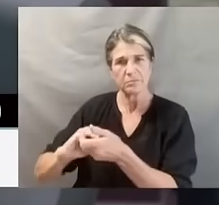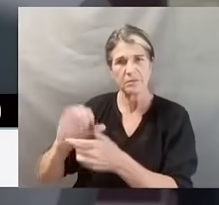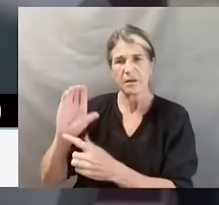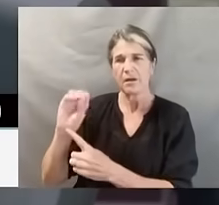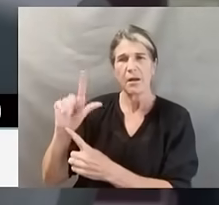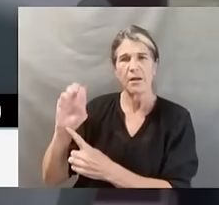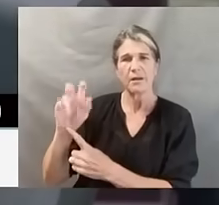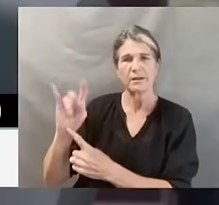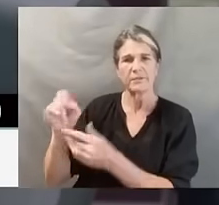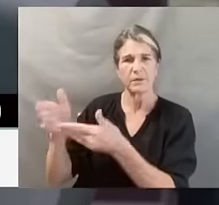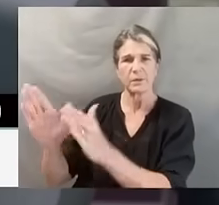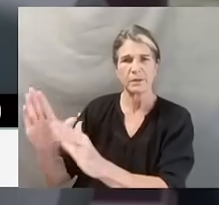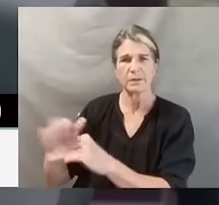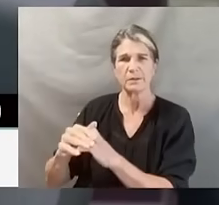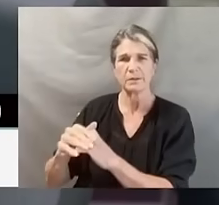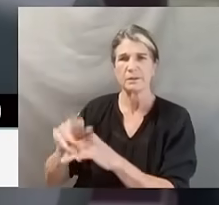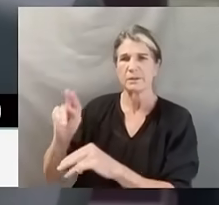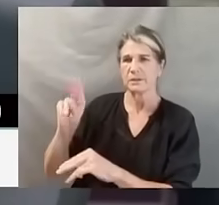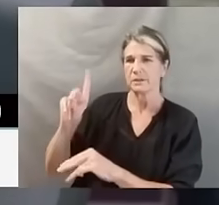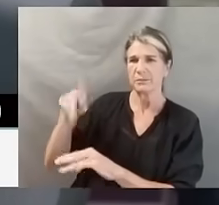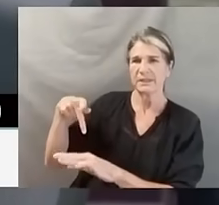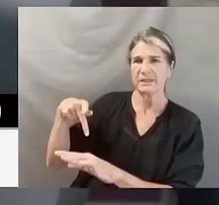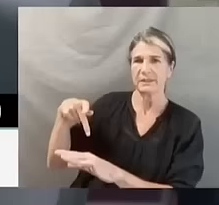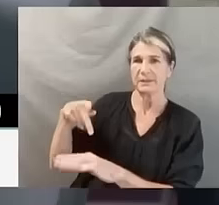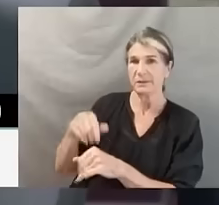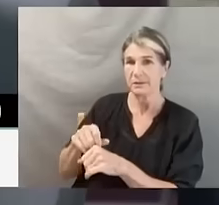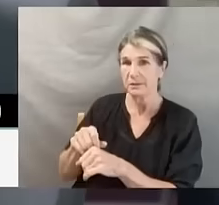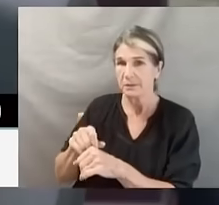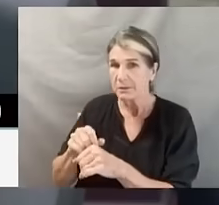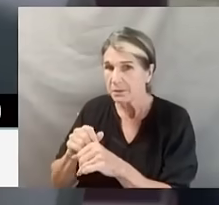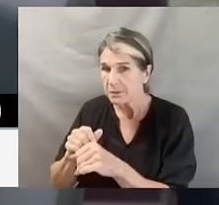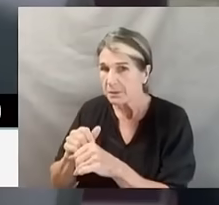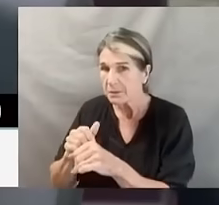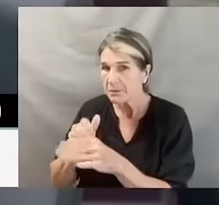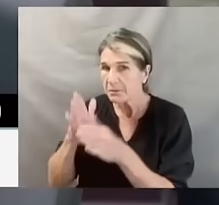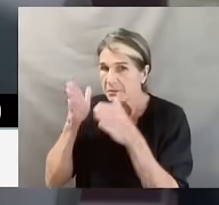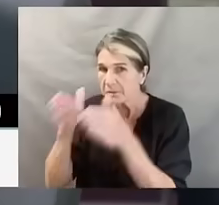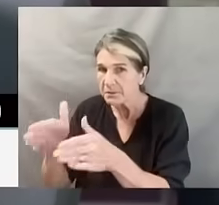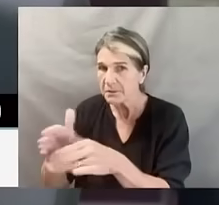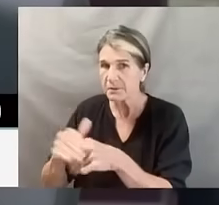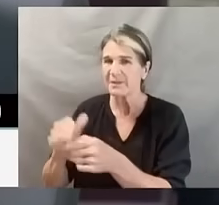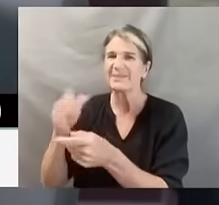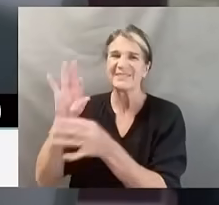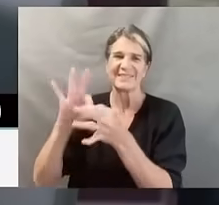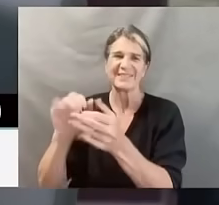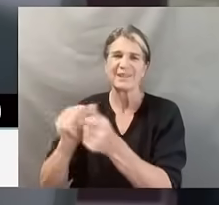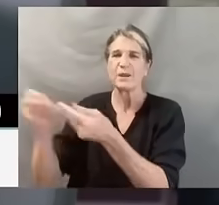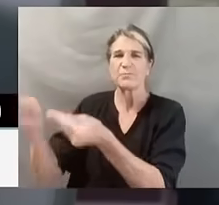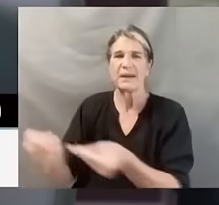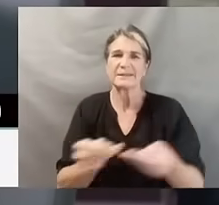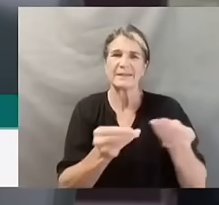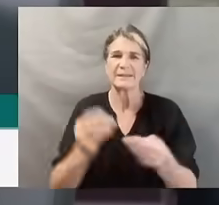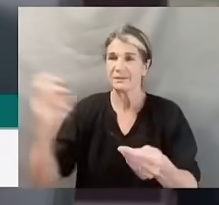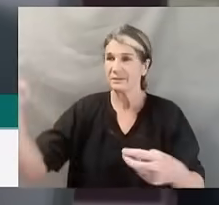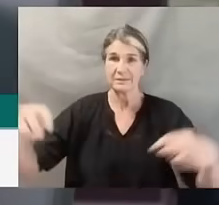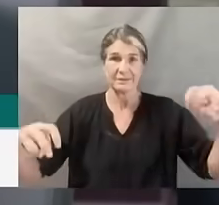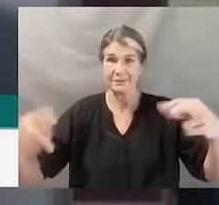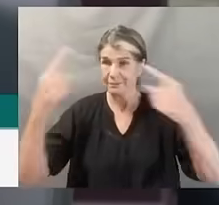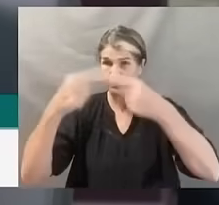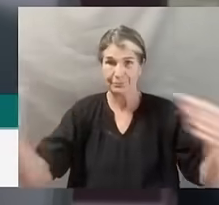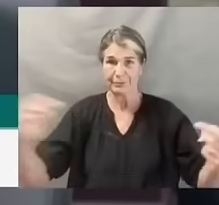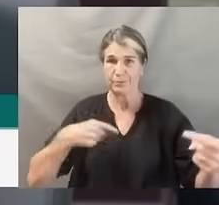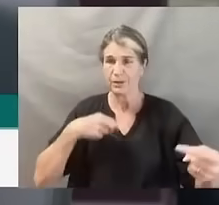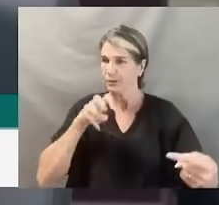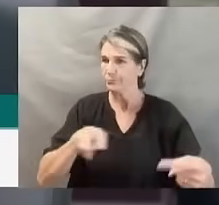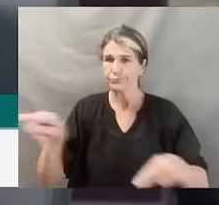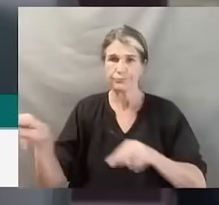on mediation, we do our utmost to ensure that disputes are resolved without strikes. And as we move